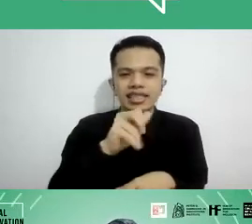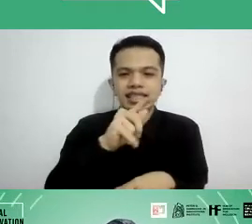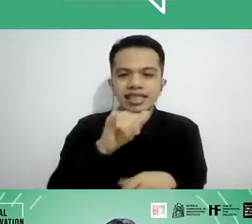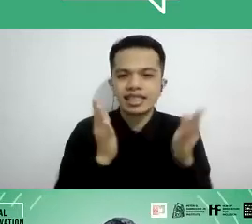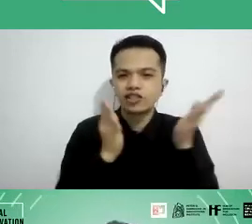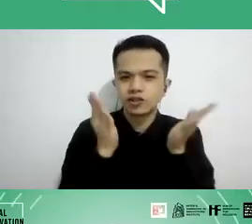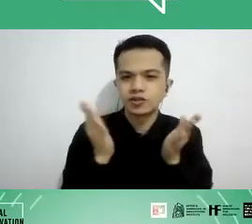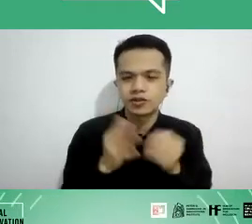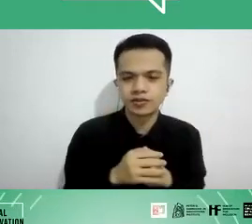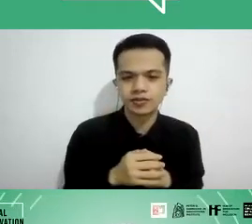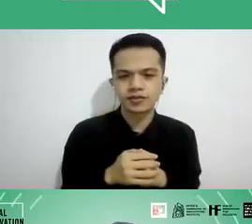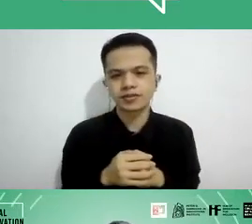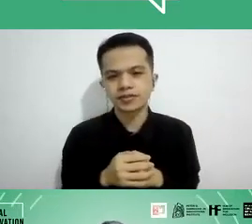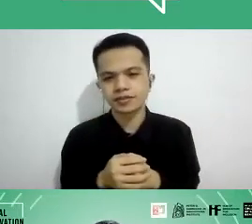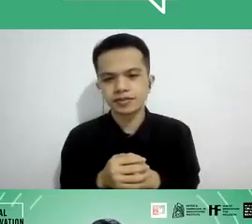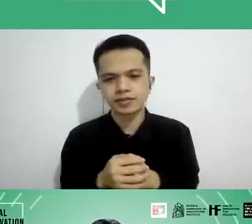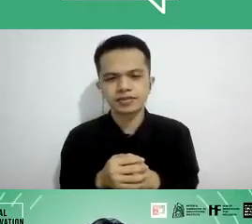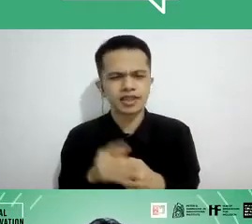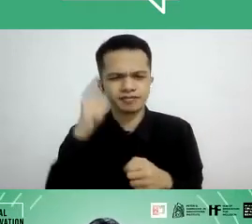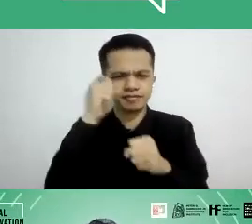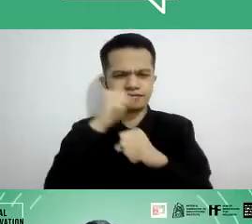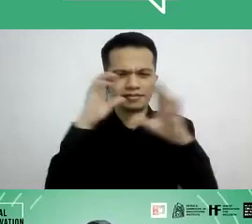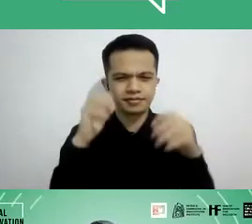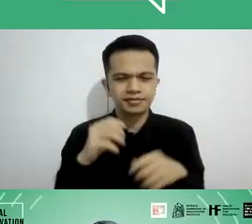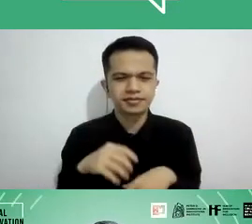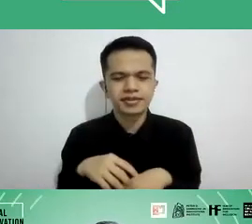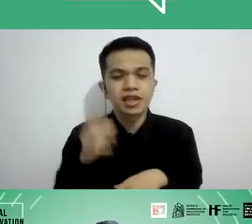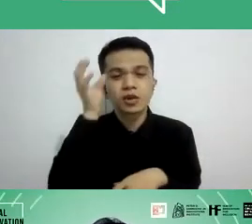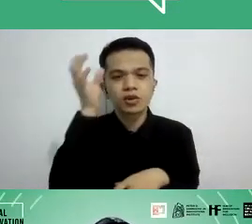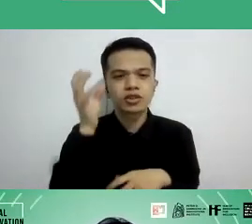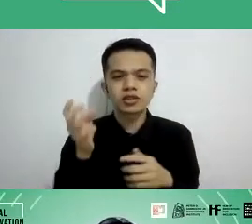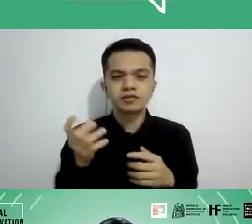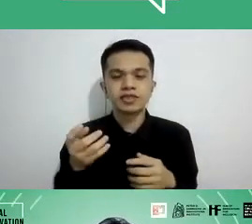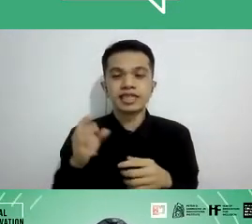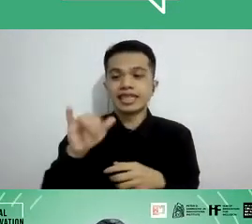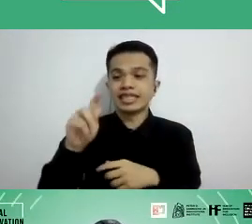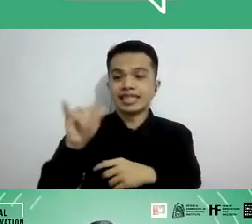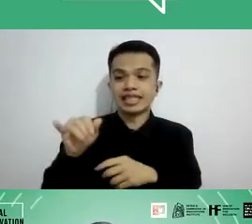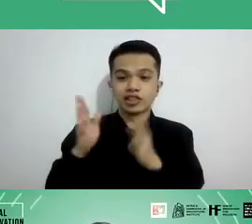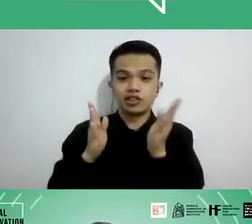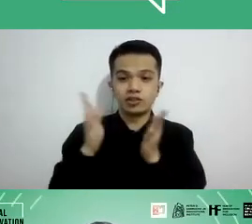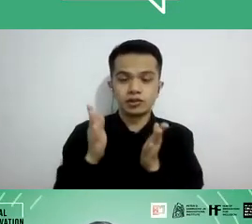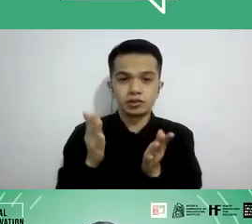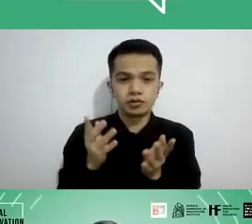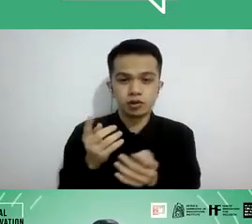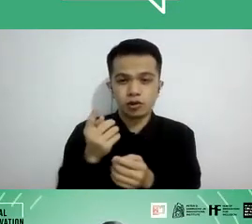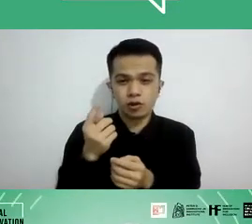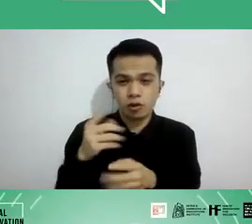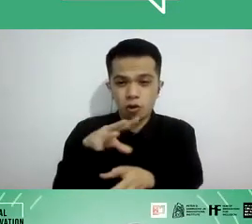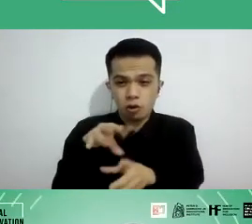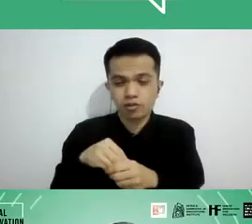services. So they imagine like a concept where as a city services, it not only included